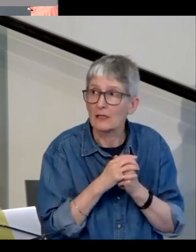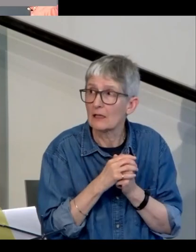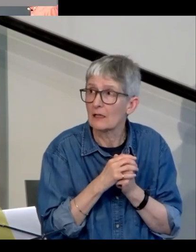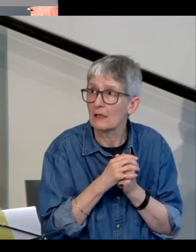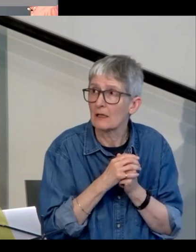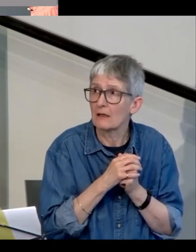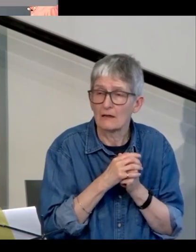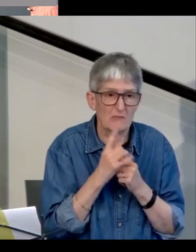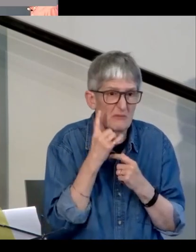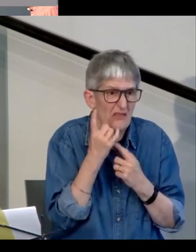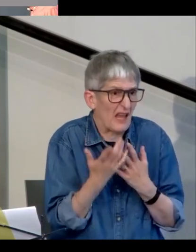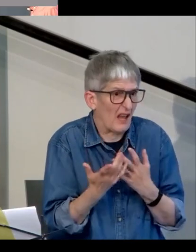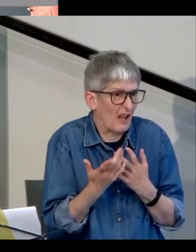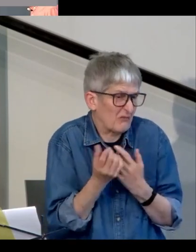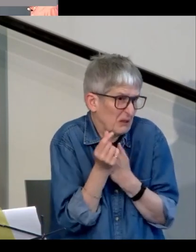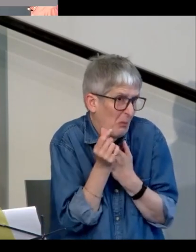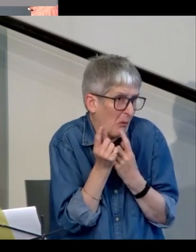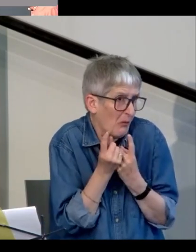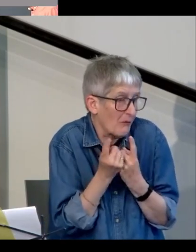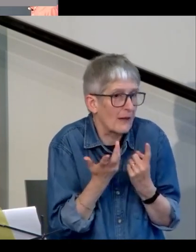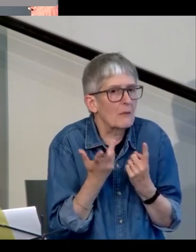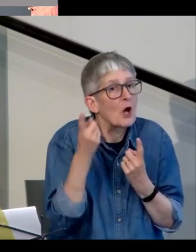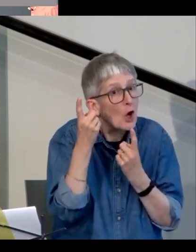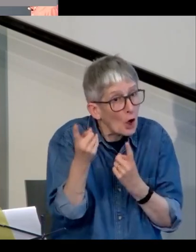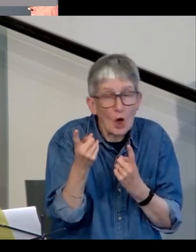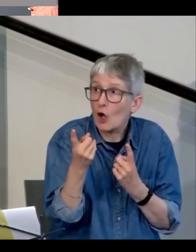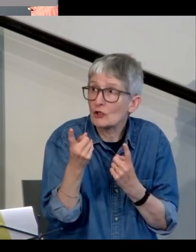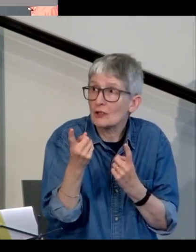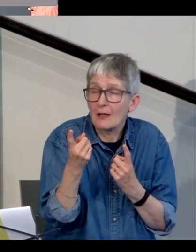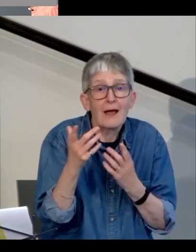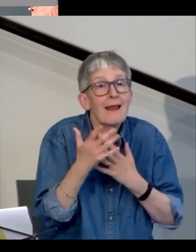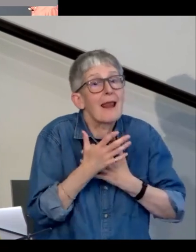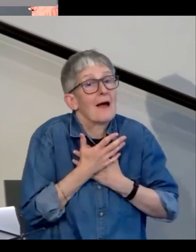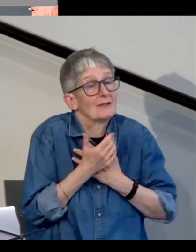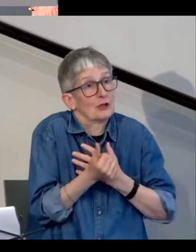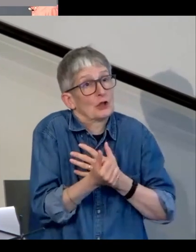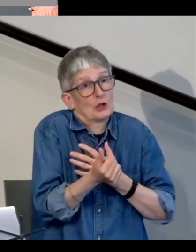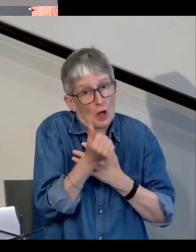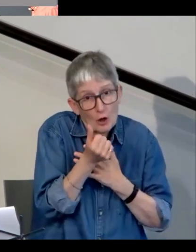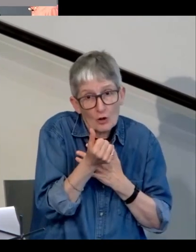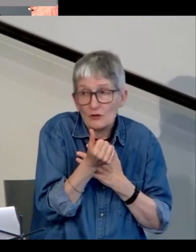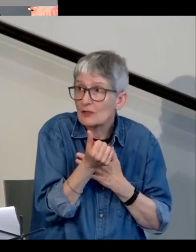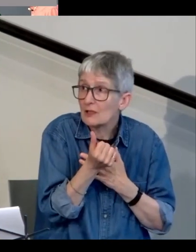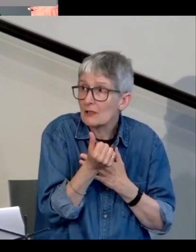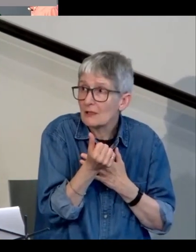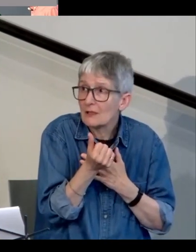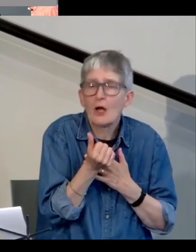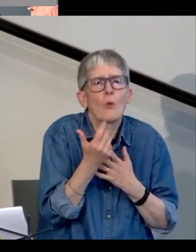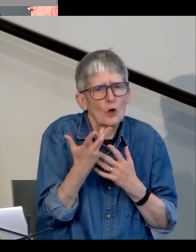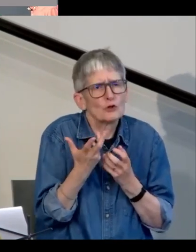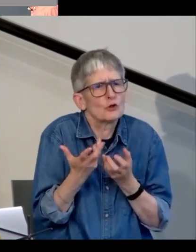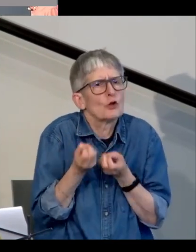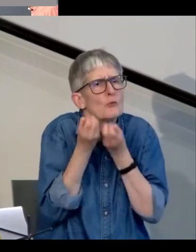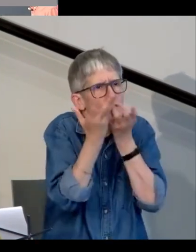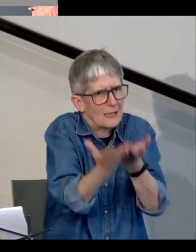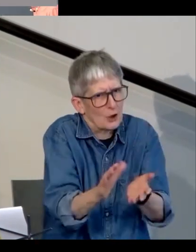might think that, well, that's only a little thing, but God wants, he loves and he knows, and he wants to bring comfort to